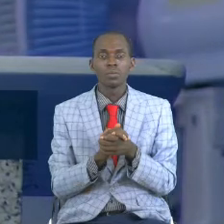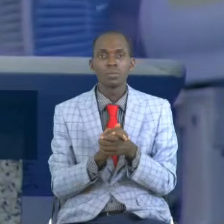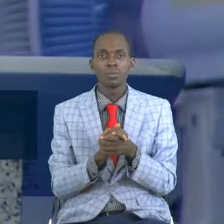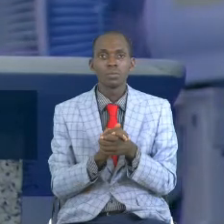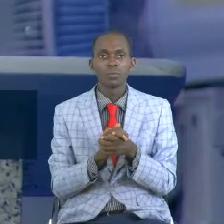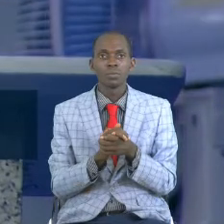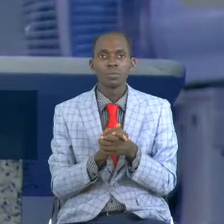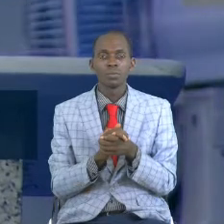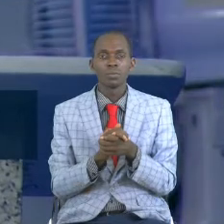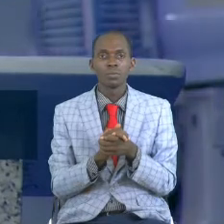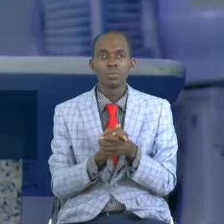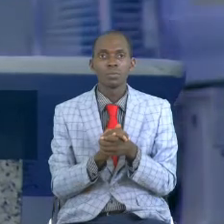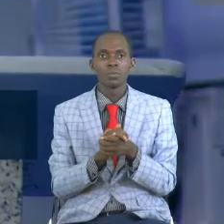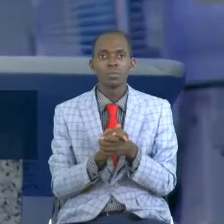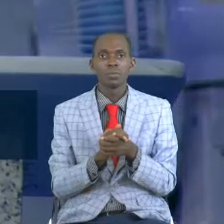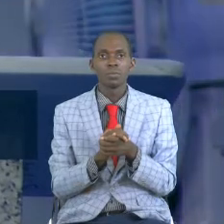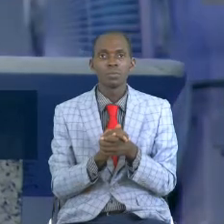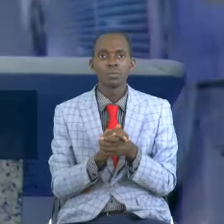are